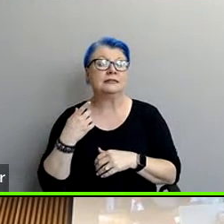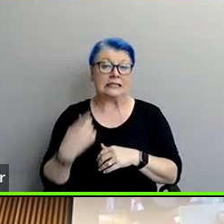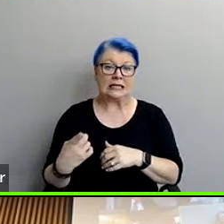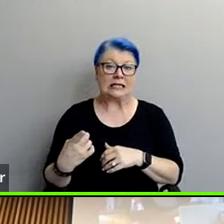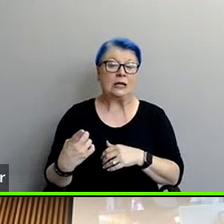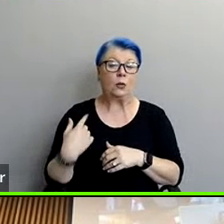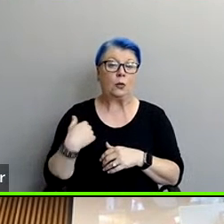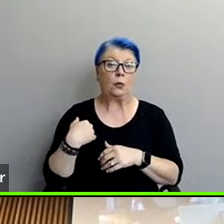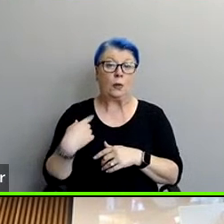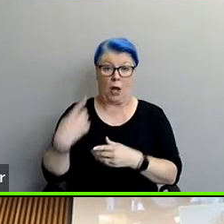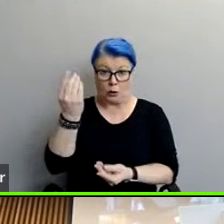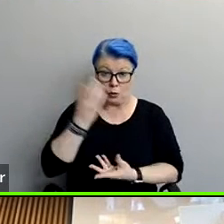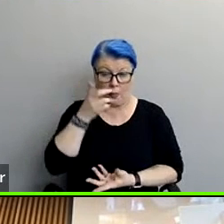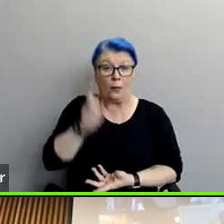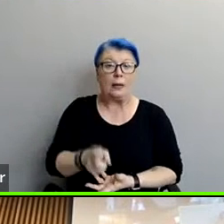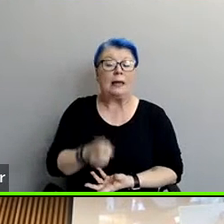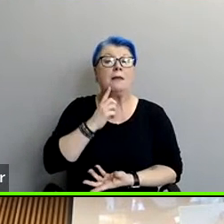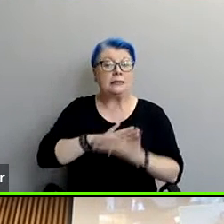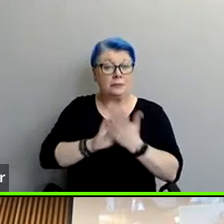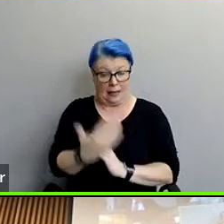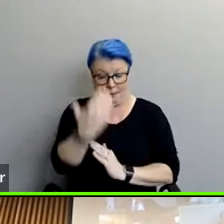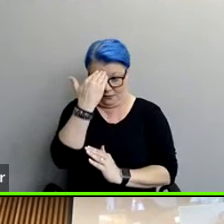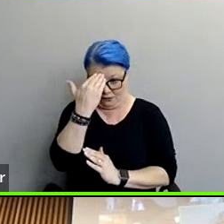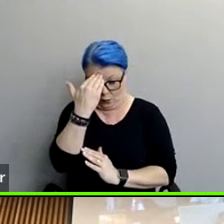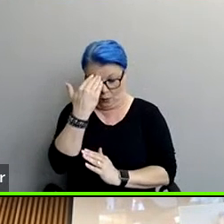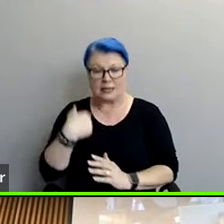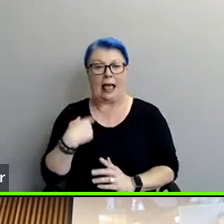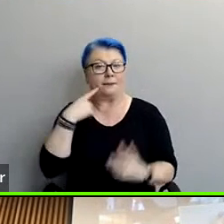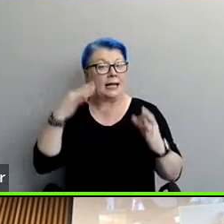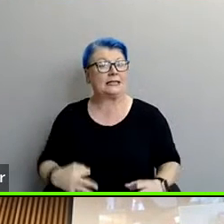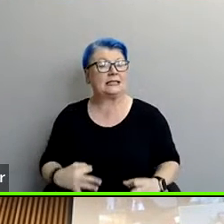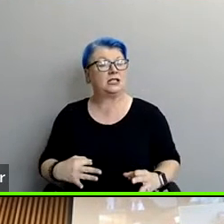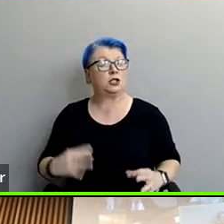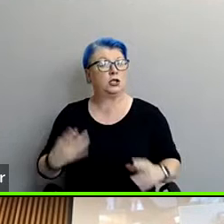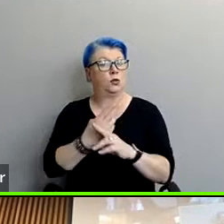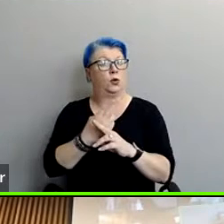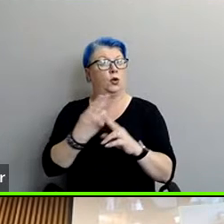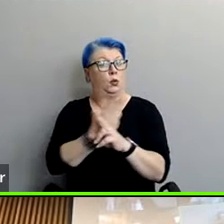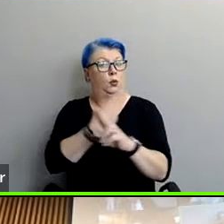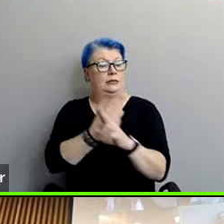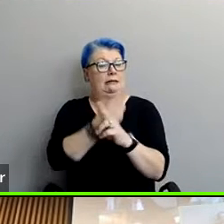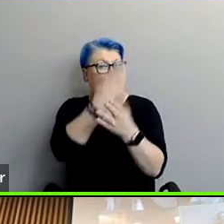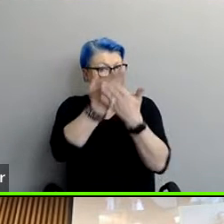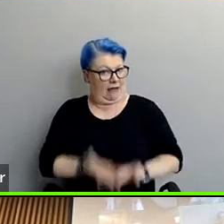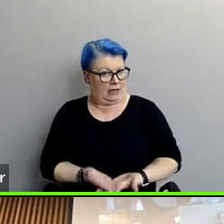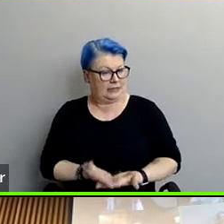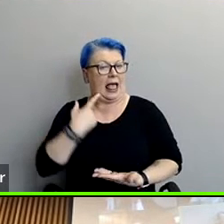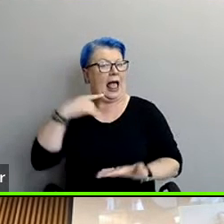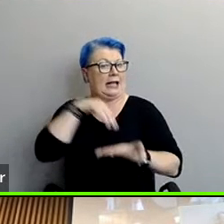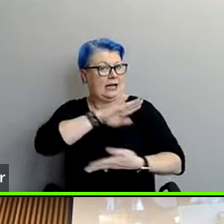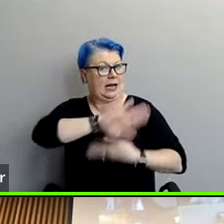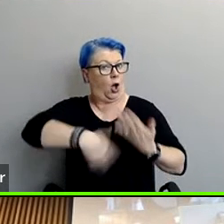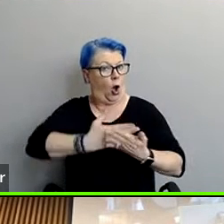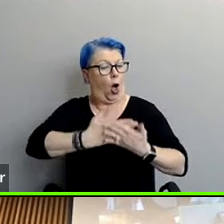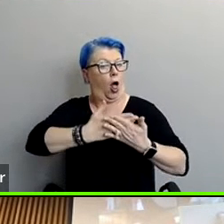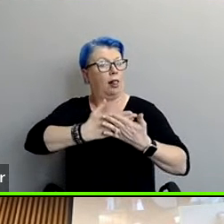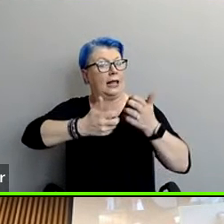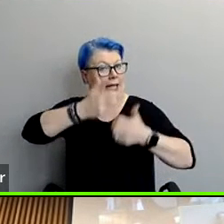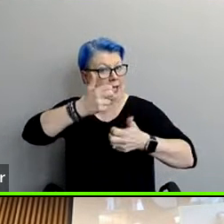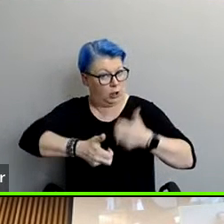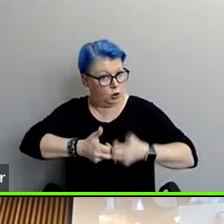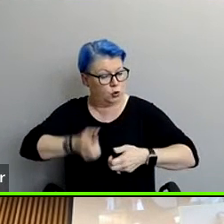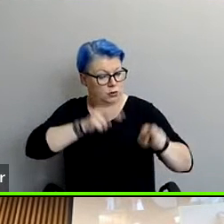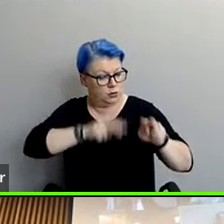become informed, make decisions based on facts, and improve boardmanship by studying the issues. Central to these concepts